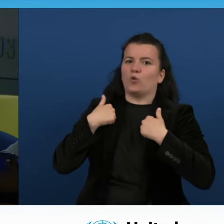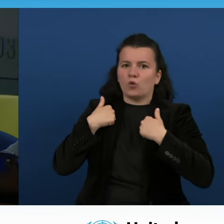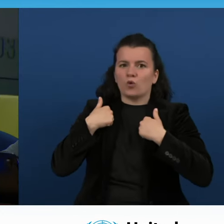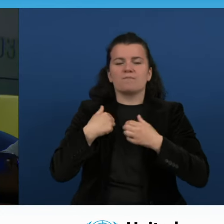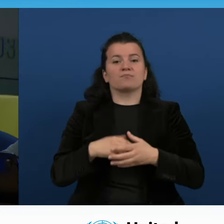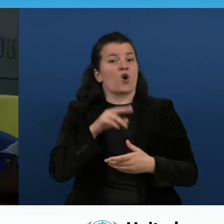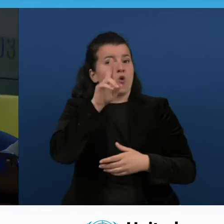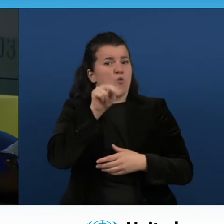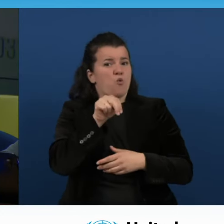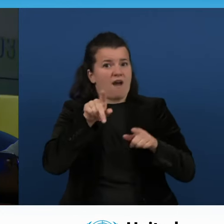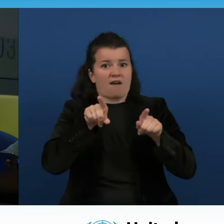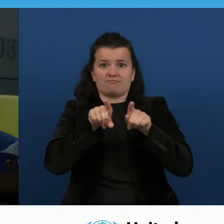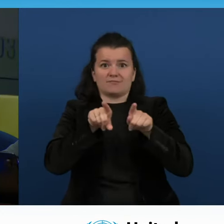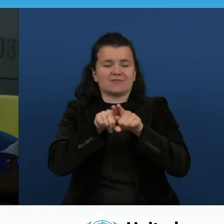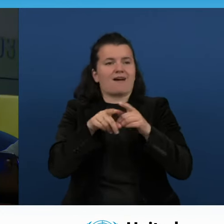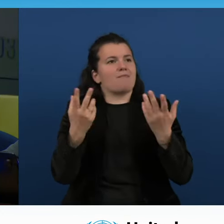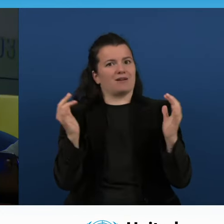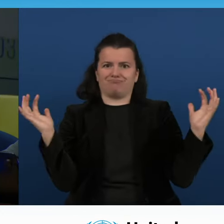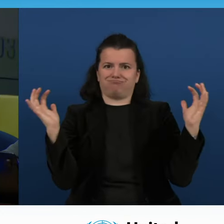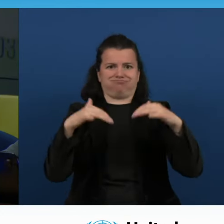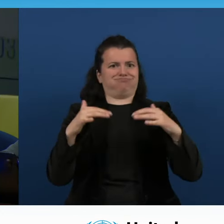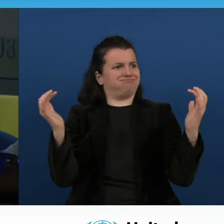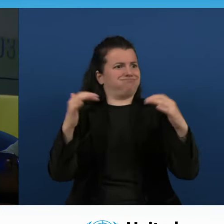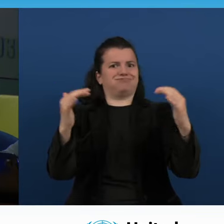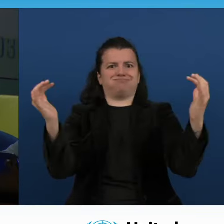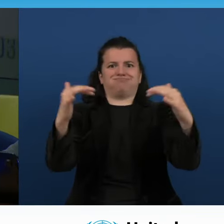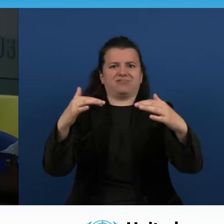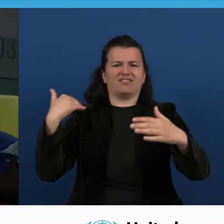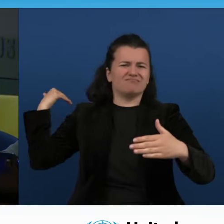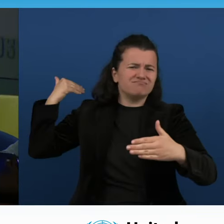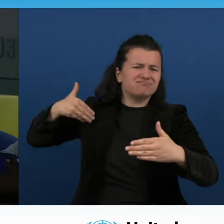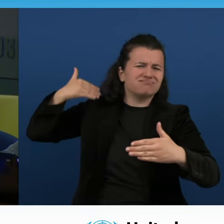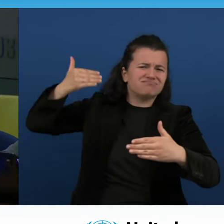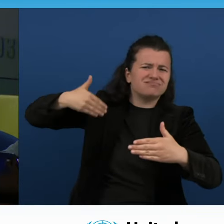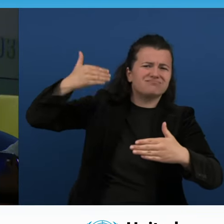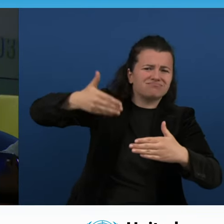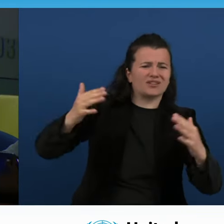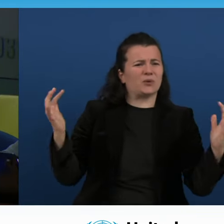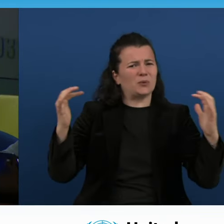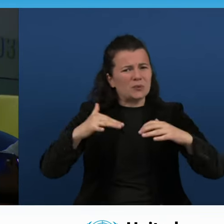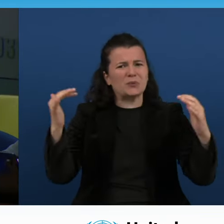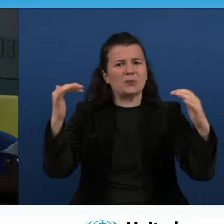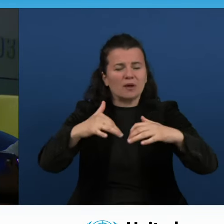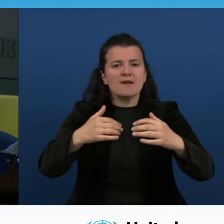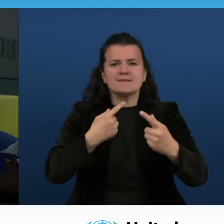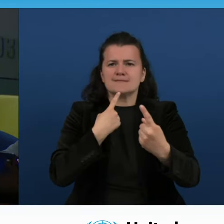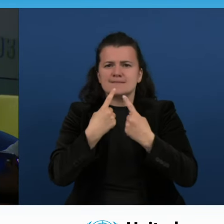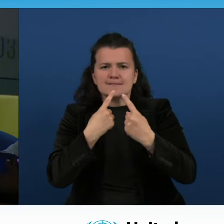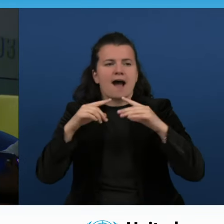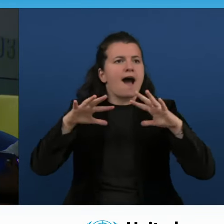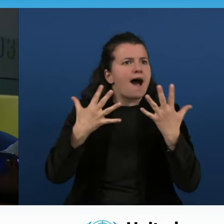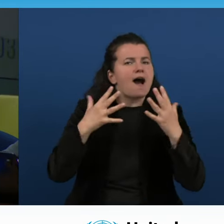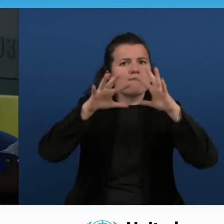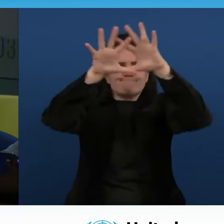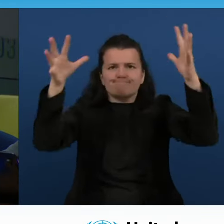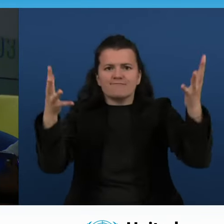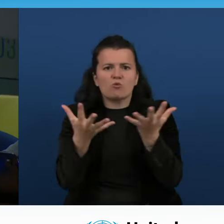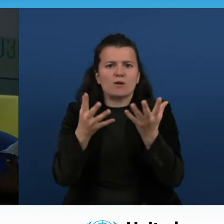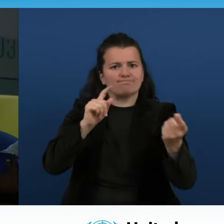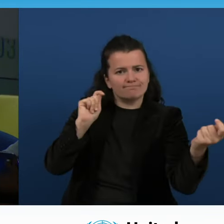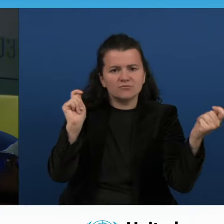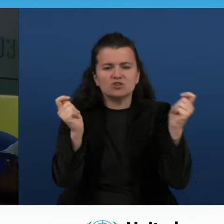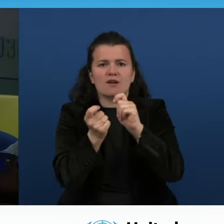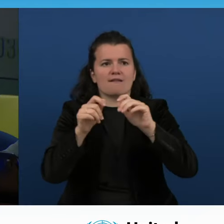endless imagination that looks at the world with surprise of what we can imagine, the joy but also the pain of